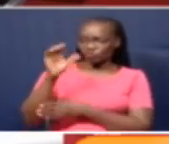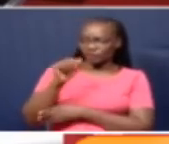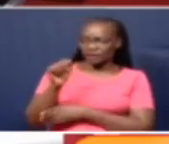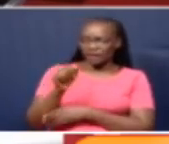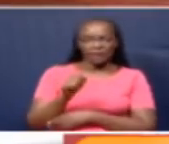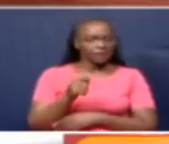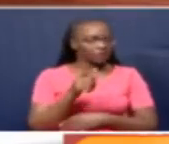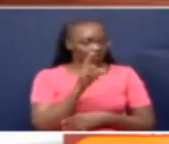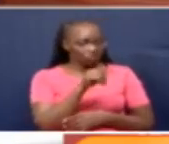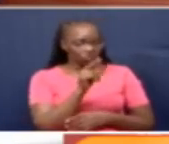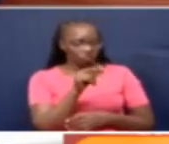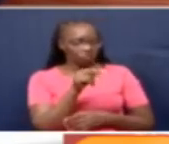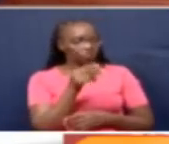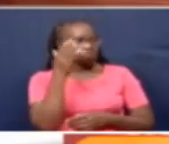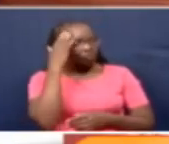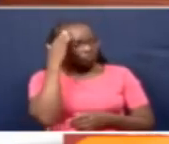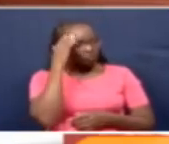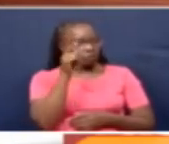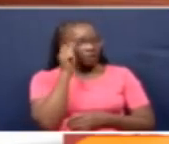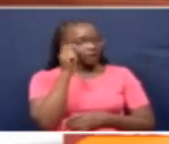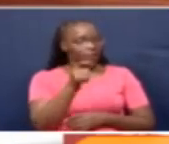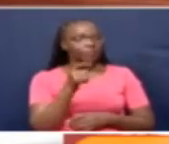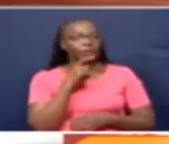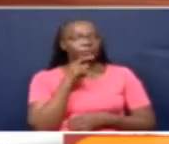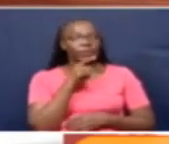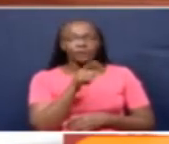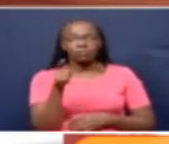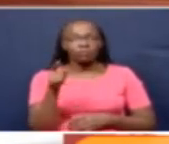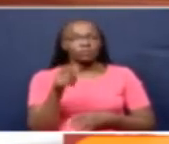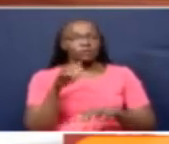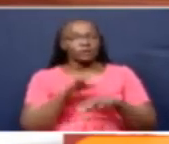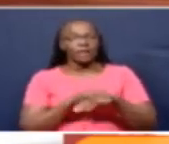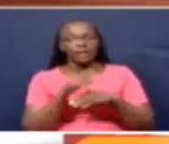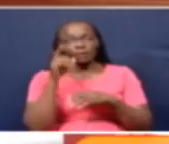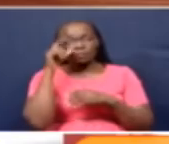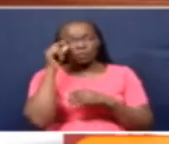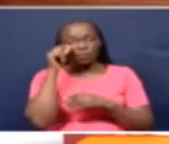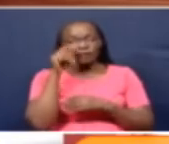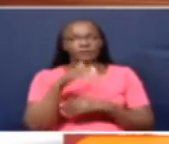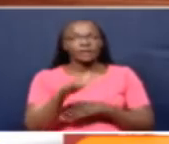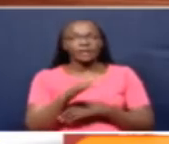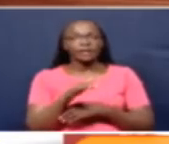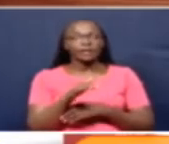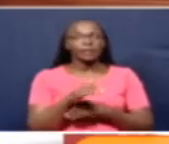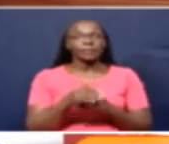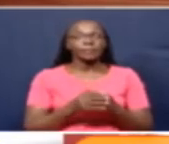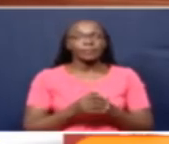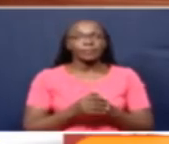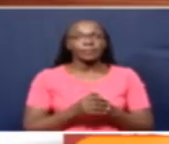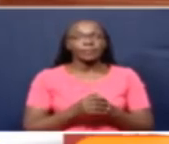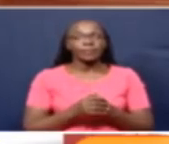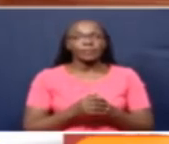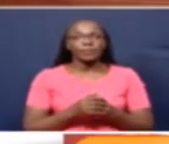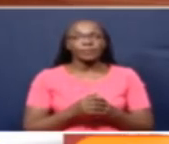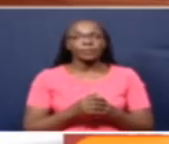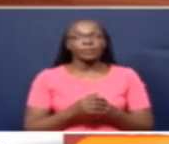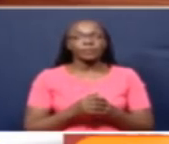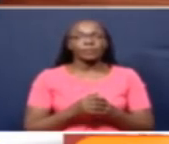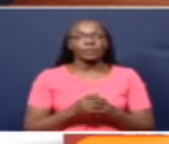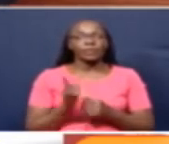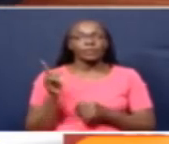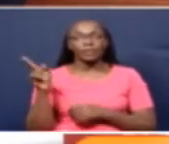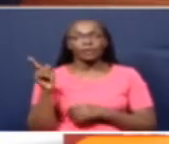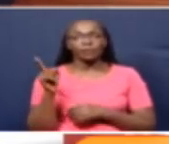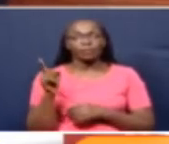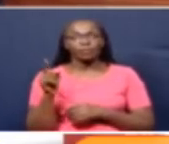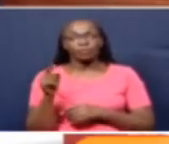The respect that this man gets in Mombasa, Najib. Mm. I, before, used to